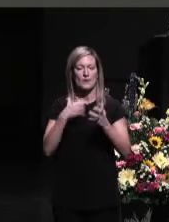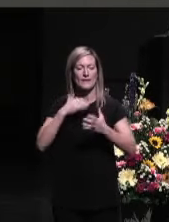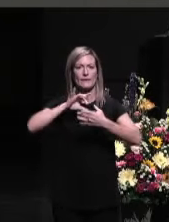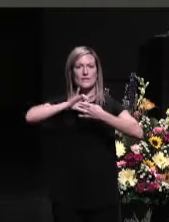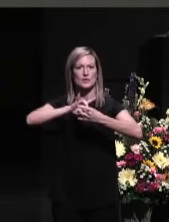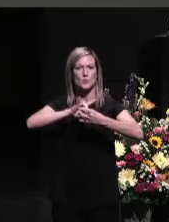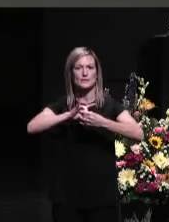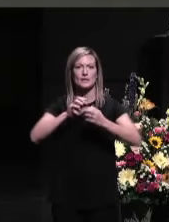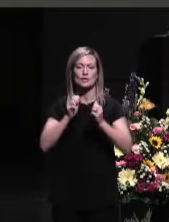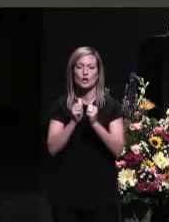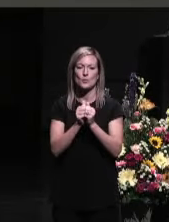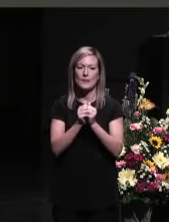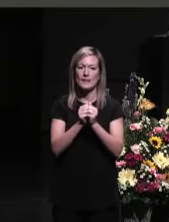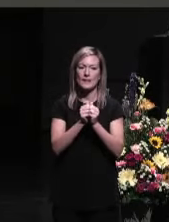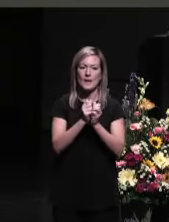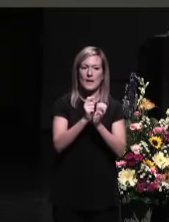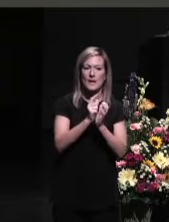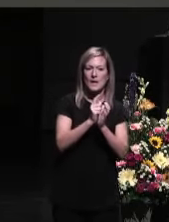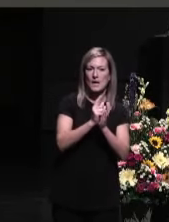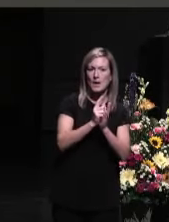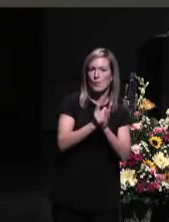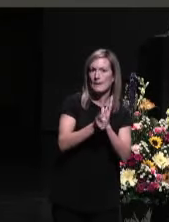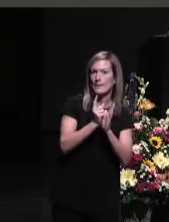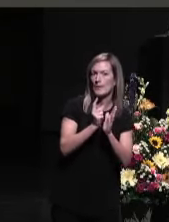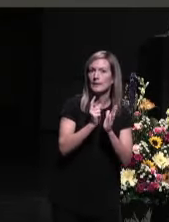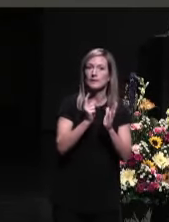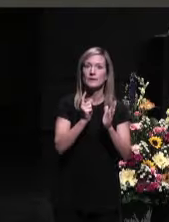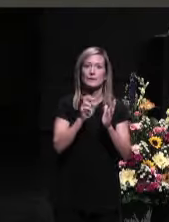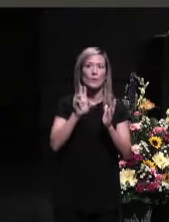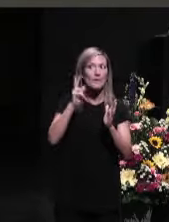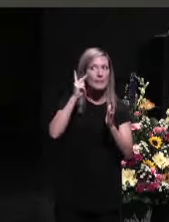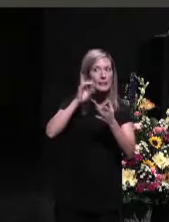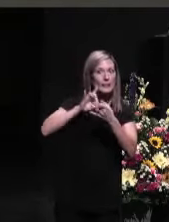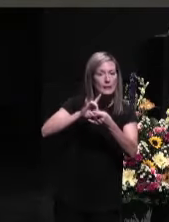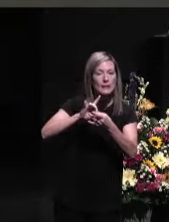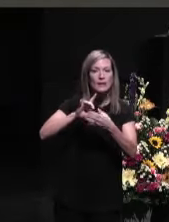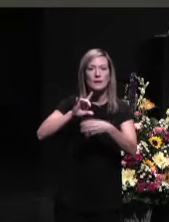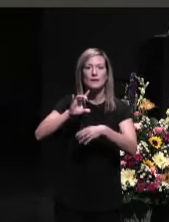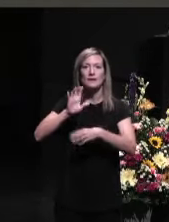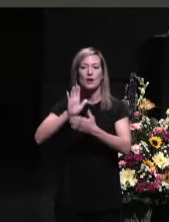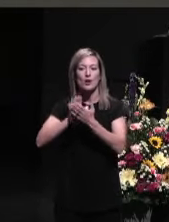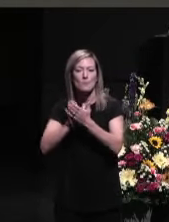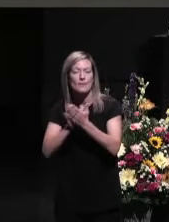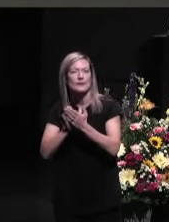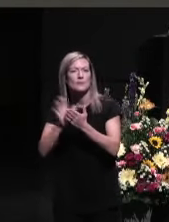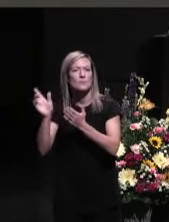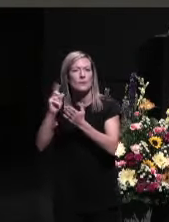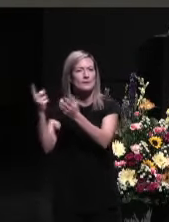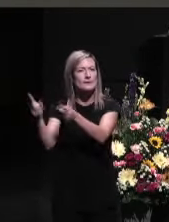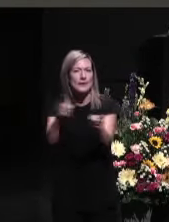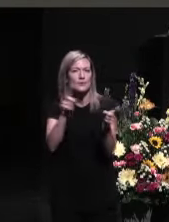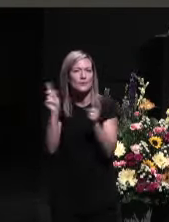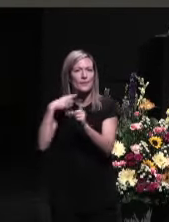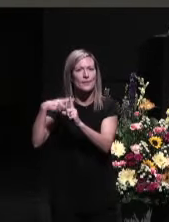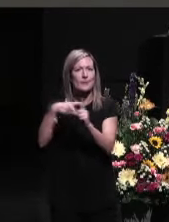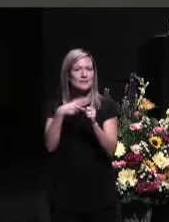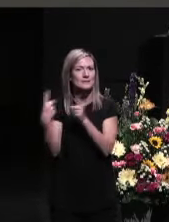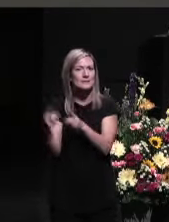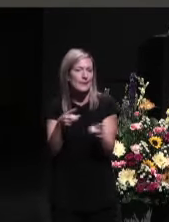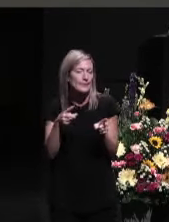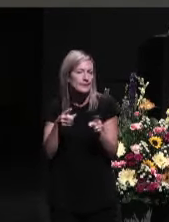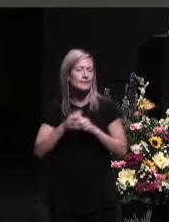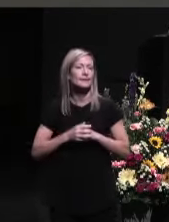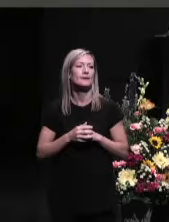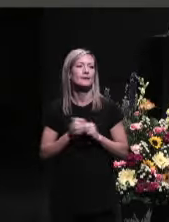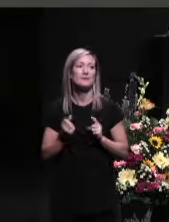philanthropic or politically or otherwise, with where the momentum and the impact that's positive is. And by the way, I